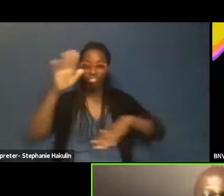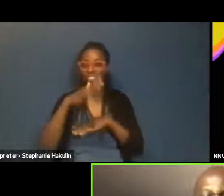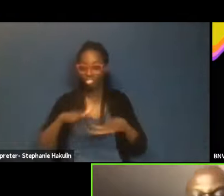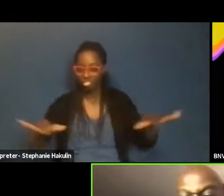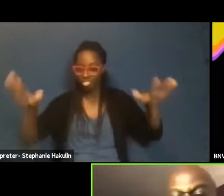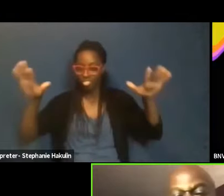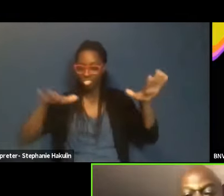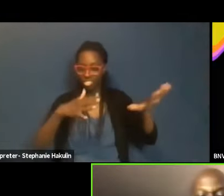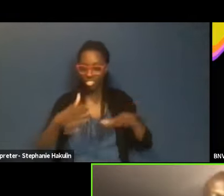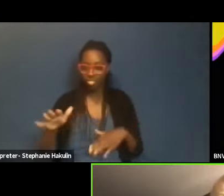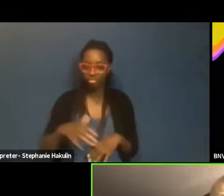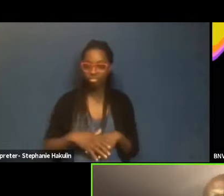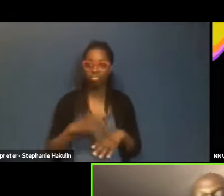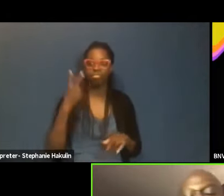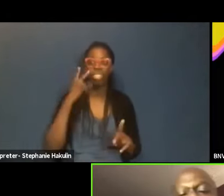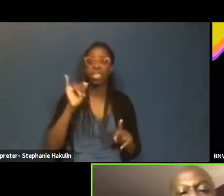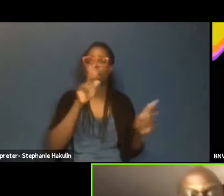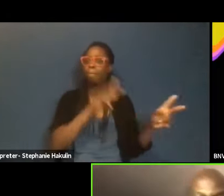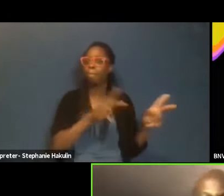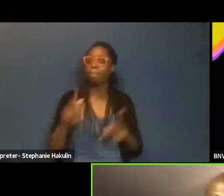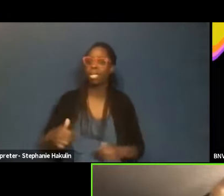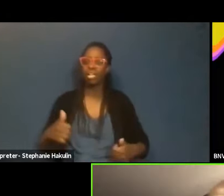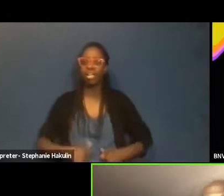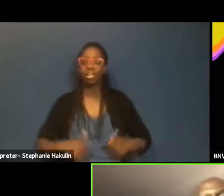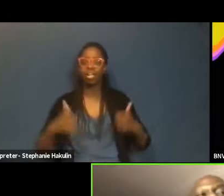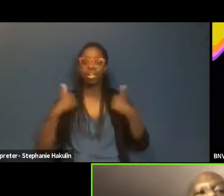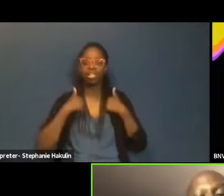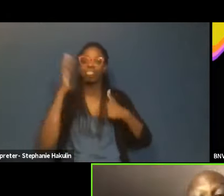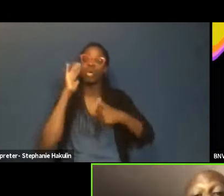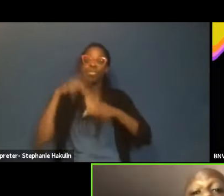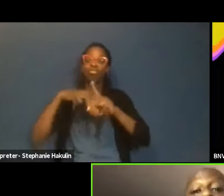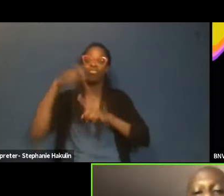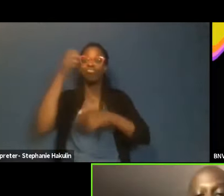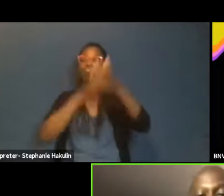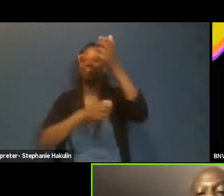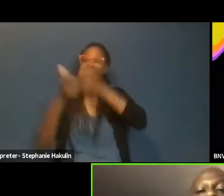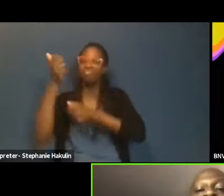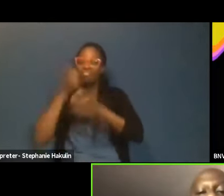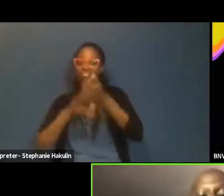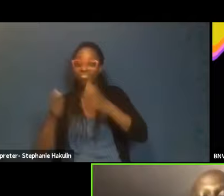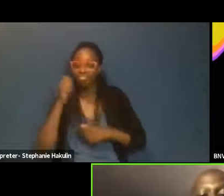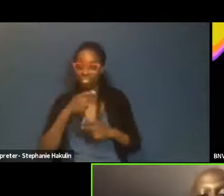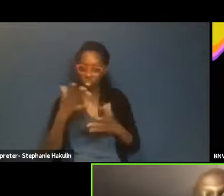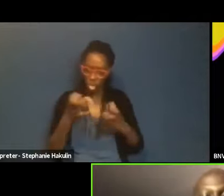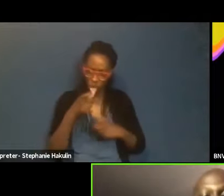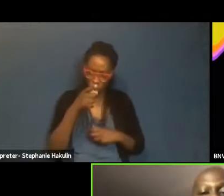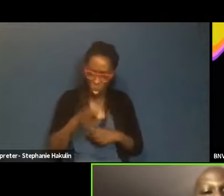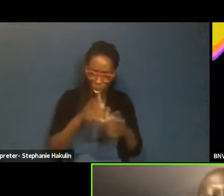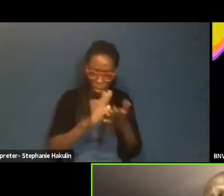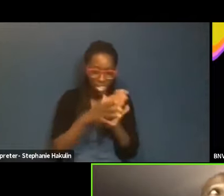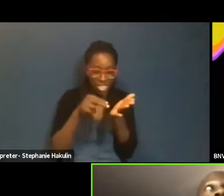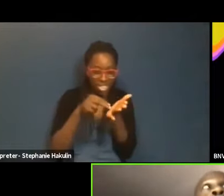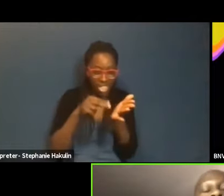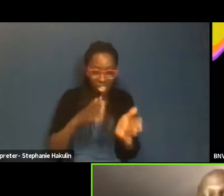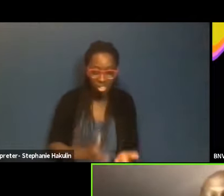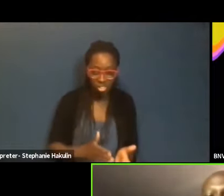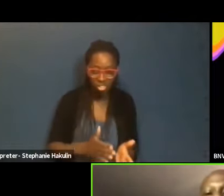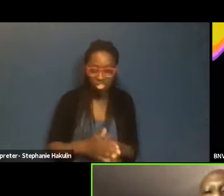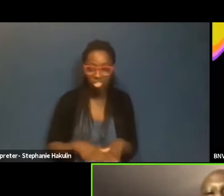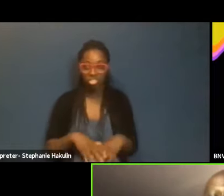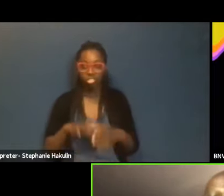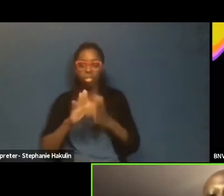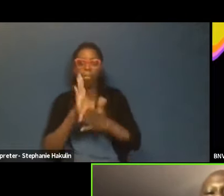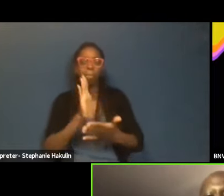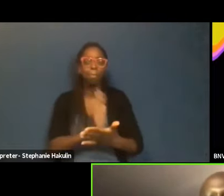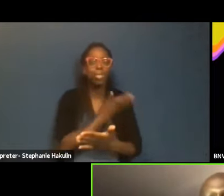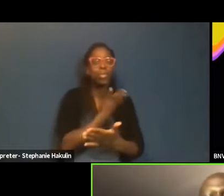you climb. You become the light, you become the dance, you become the music you loved most on earth. Lord,